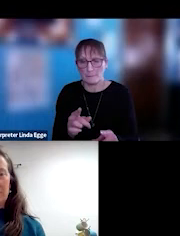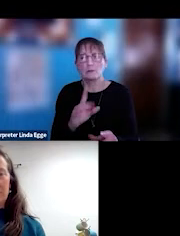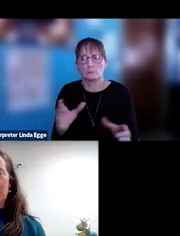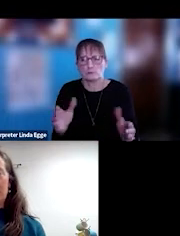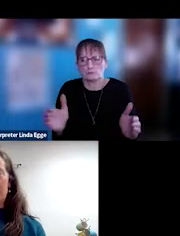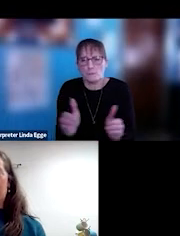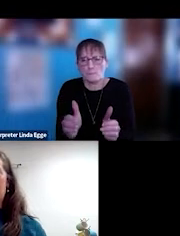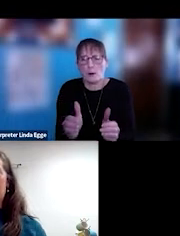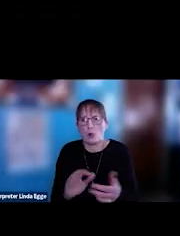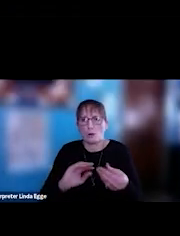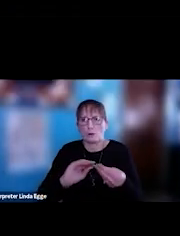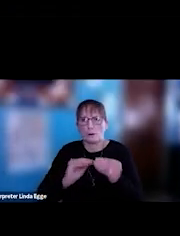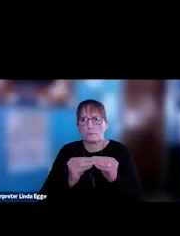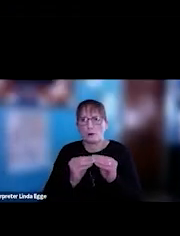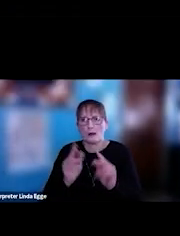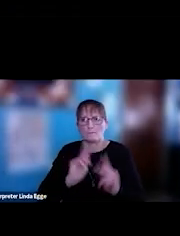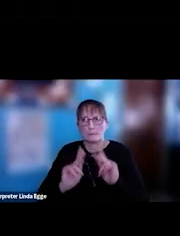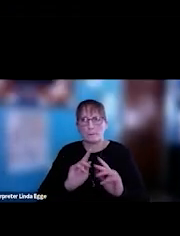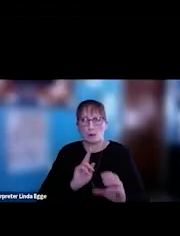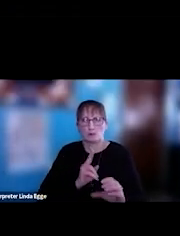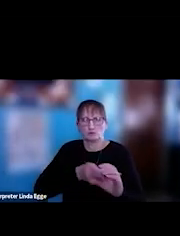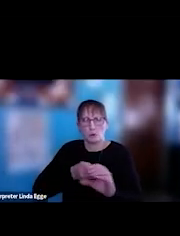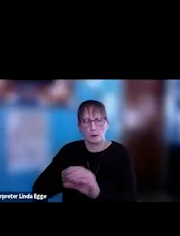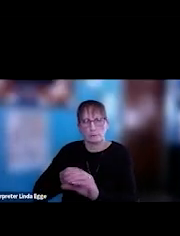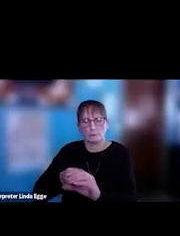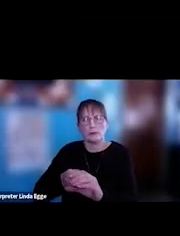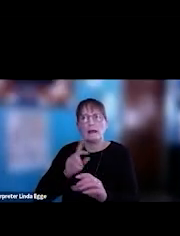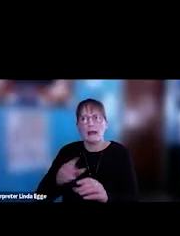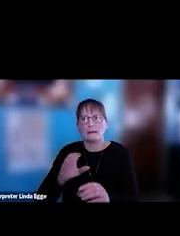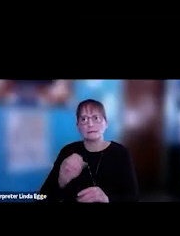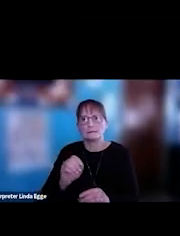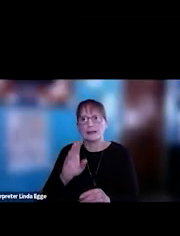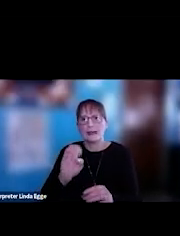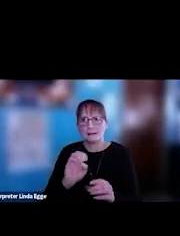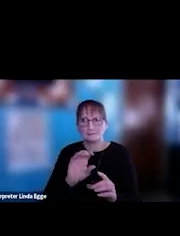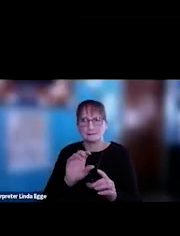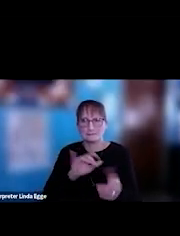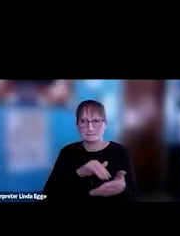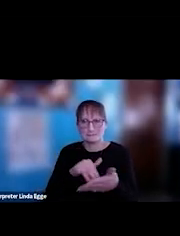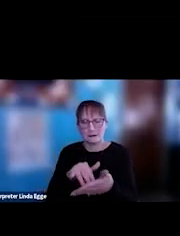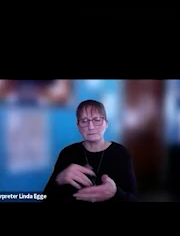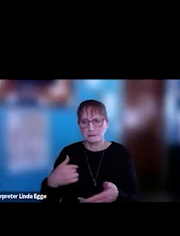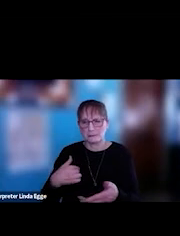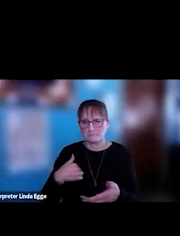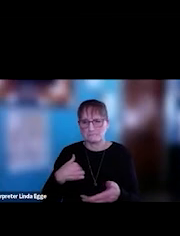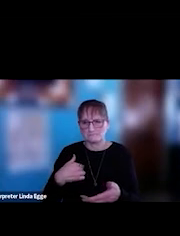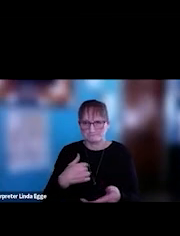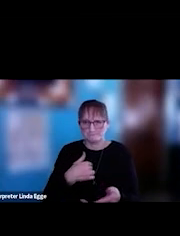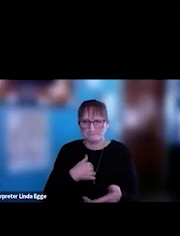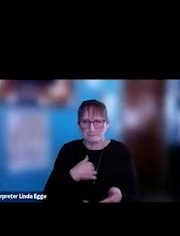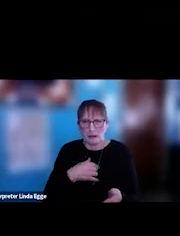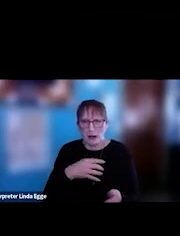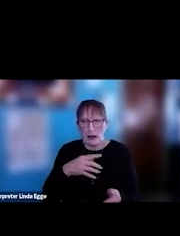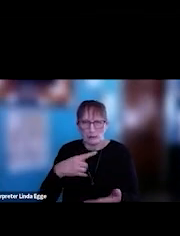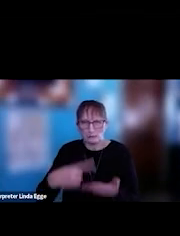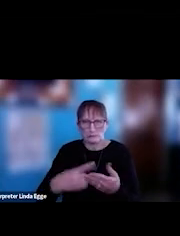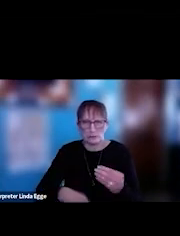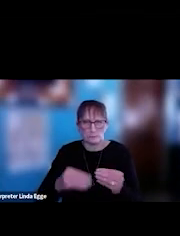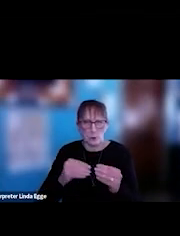of participants and the case studies that I'll talk about in a little greater detail in a